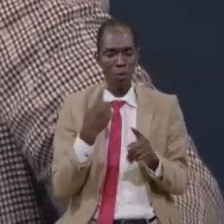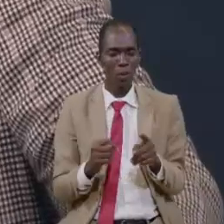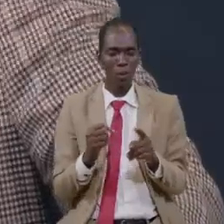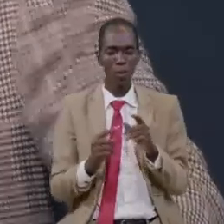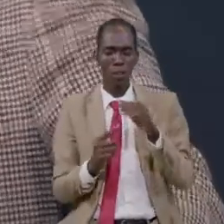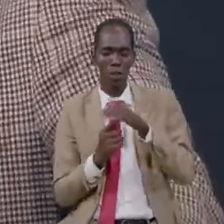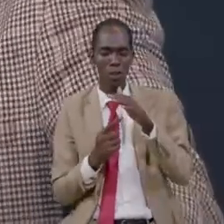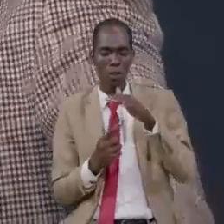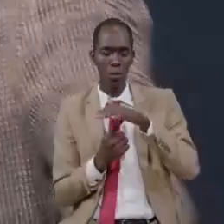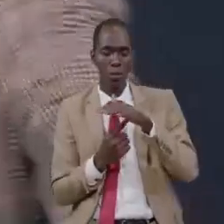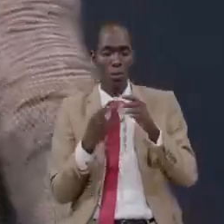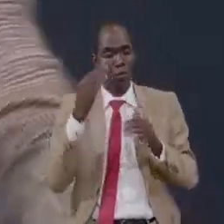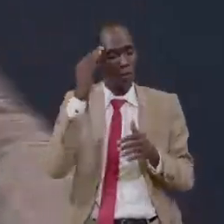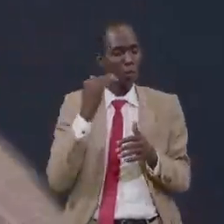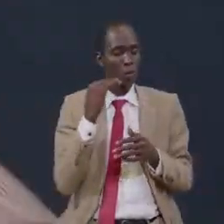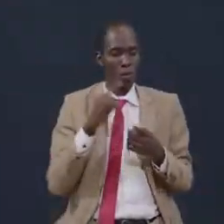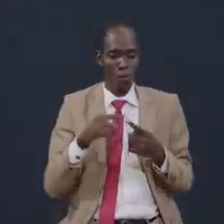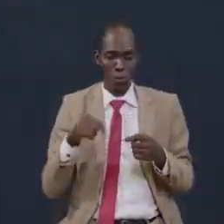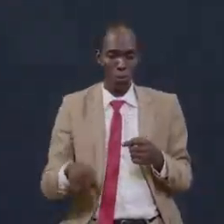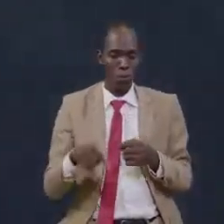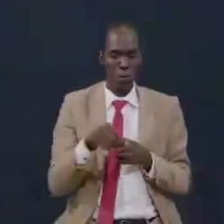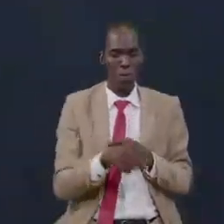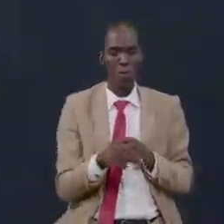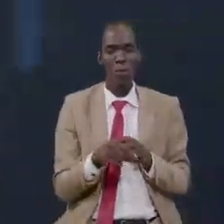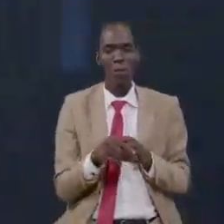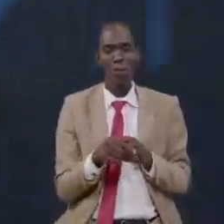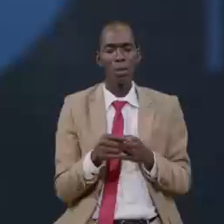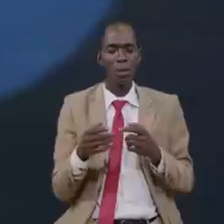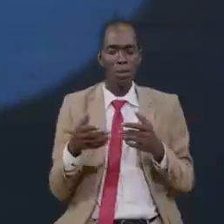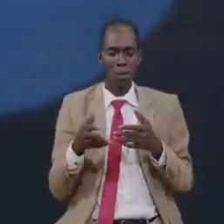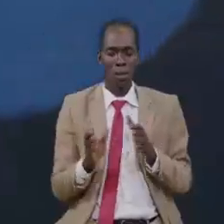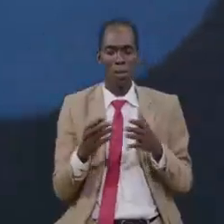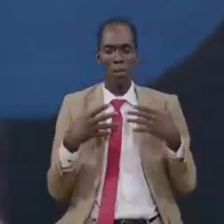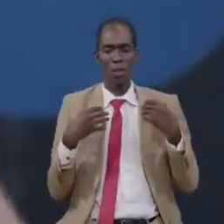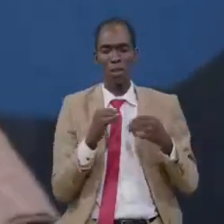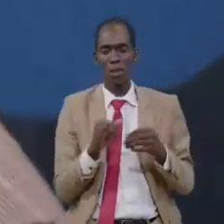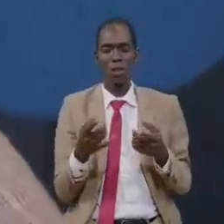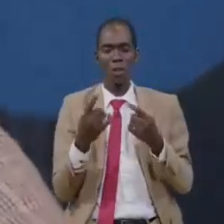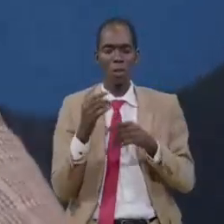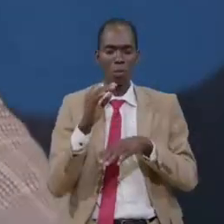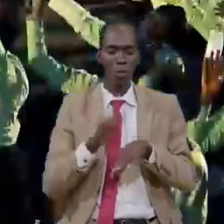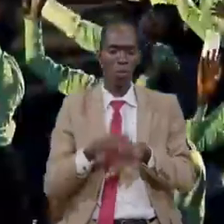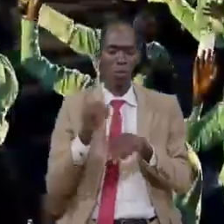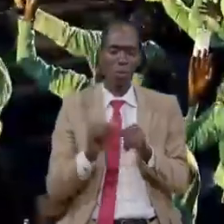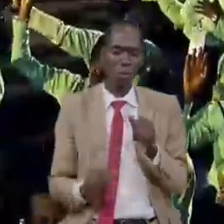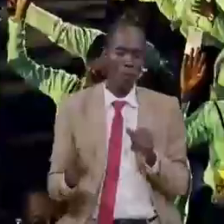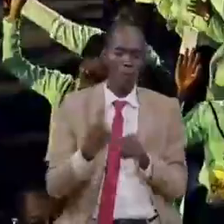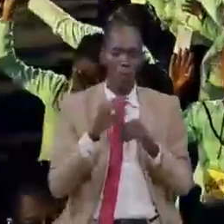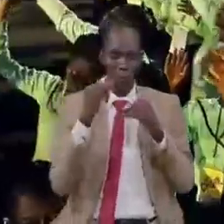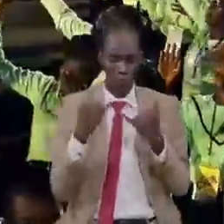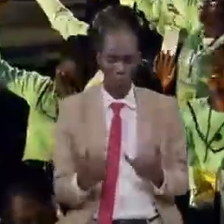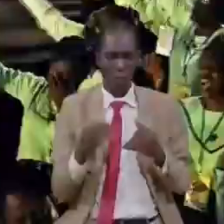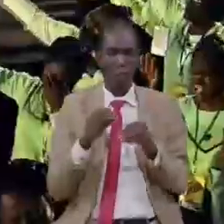toe, the soles of their feet, let healing come to everyone now in Jesus' name.